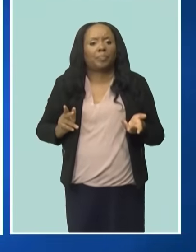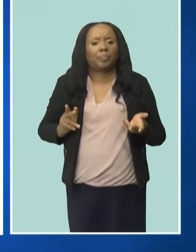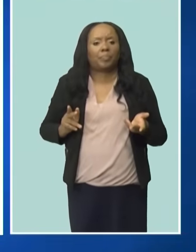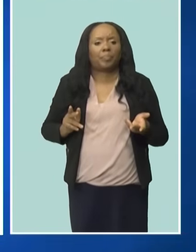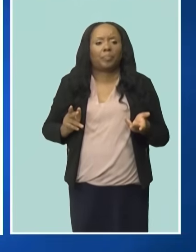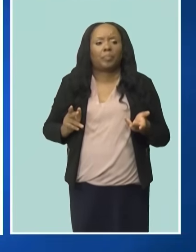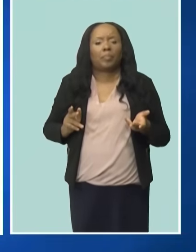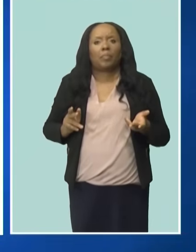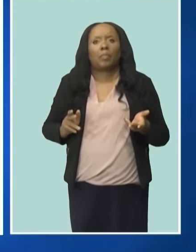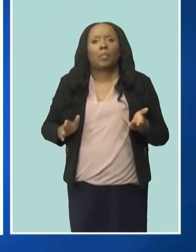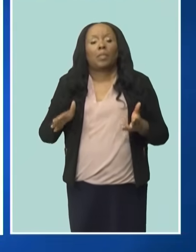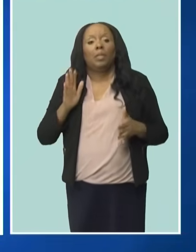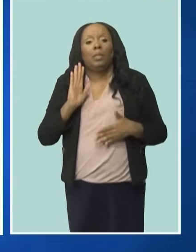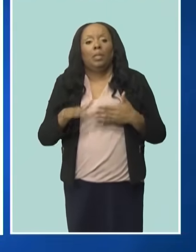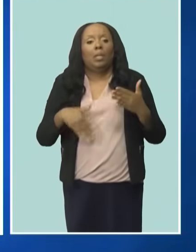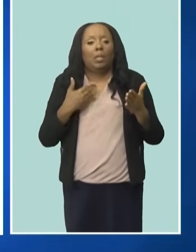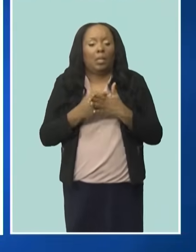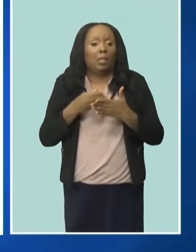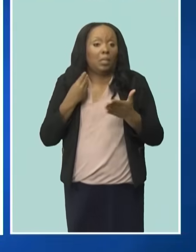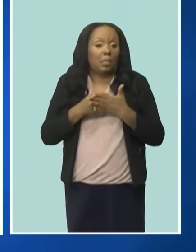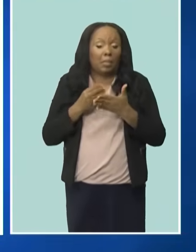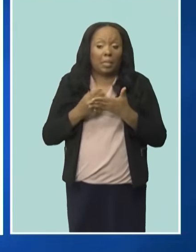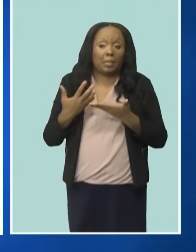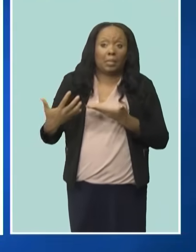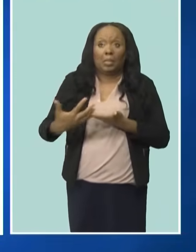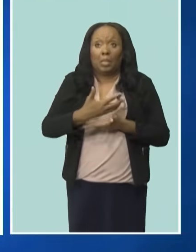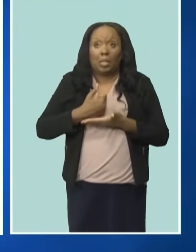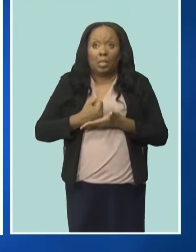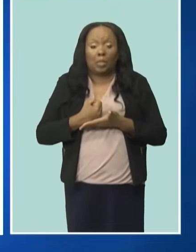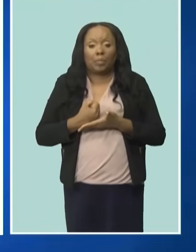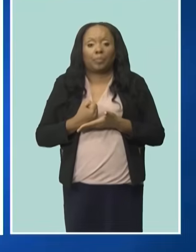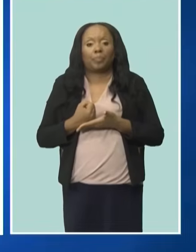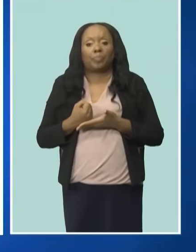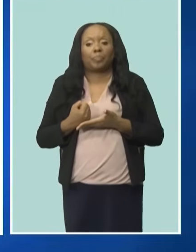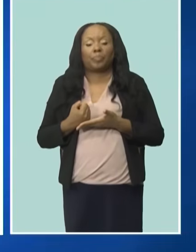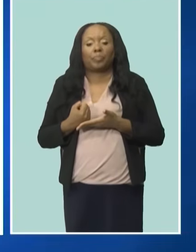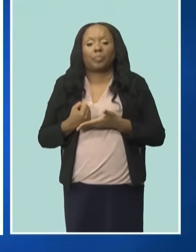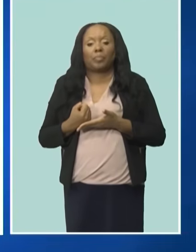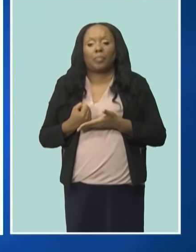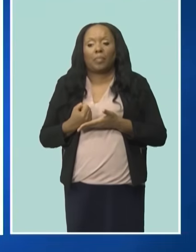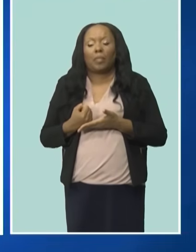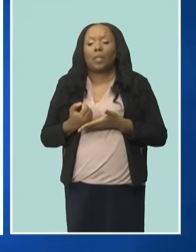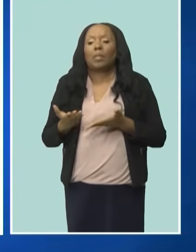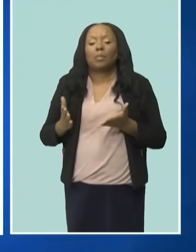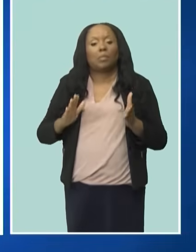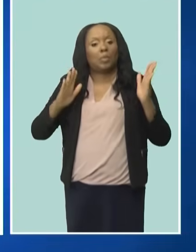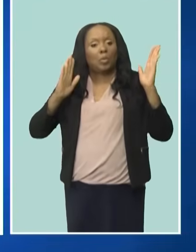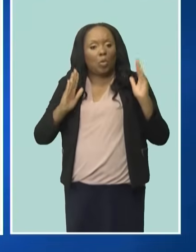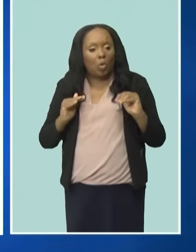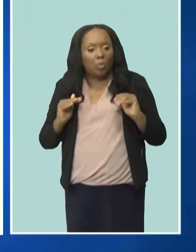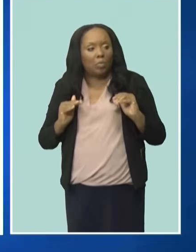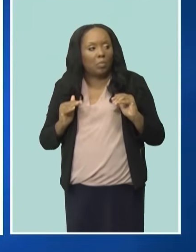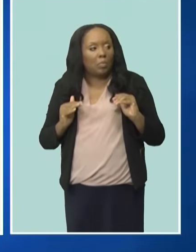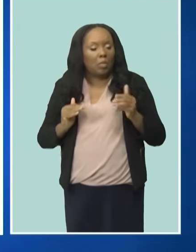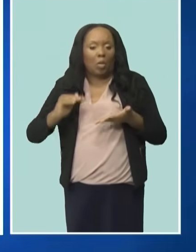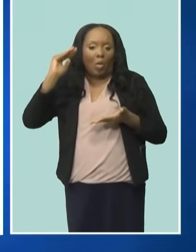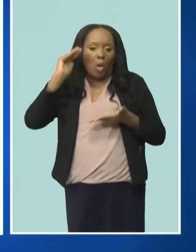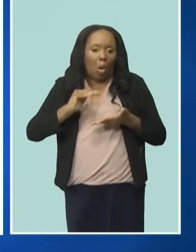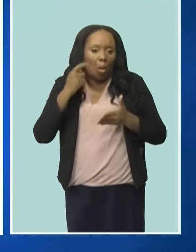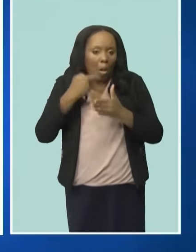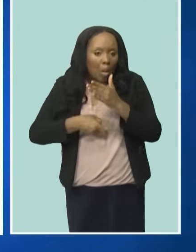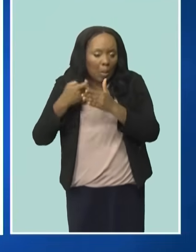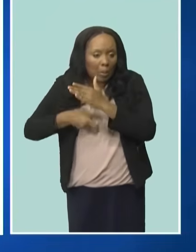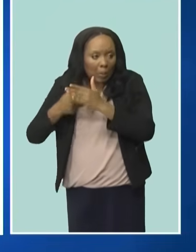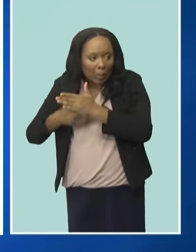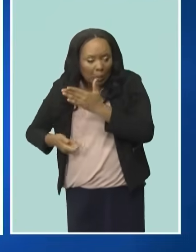that money coming in, we're hoping that it will be able to offset some of the costs. The professionals as well that I've heard,